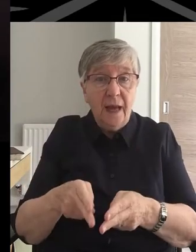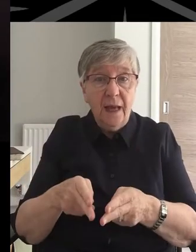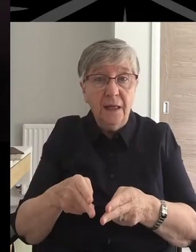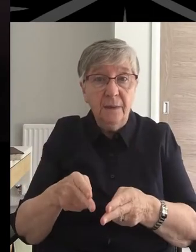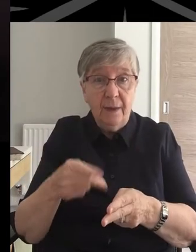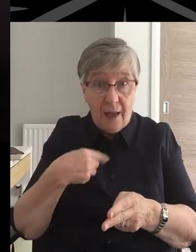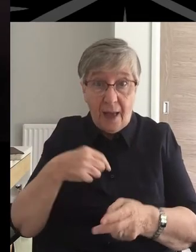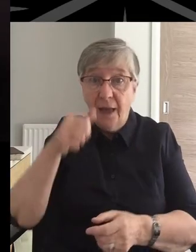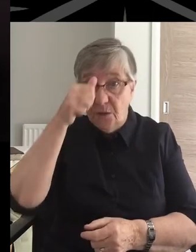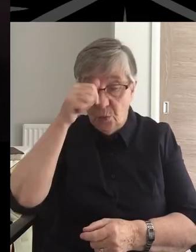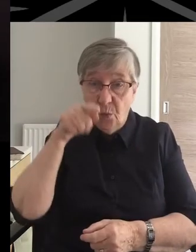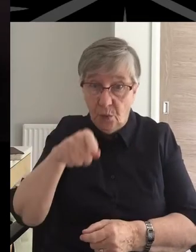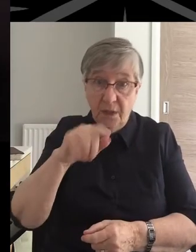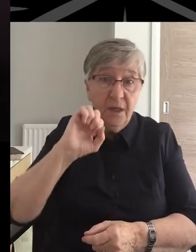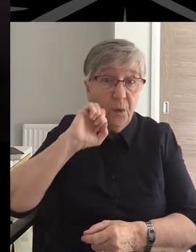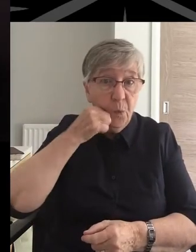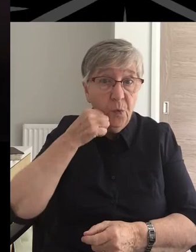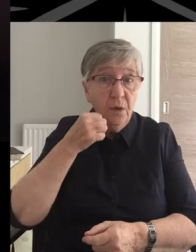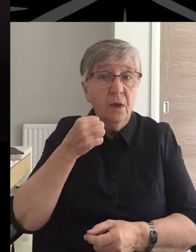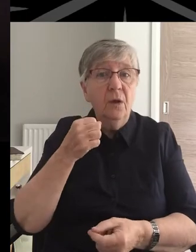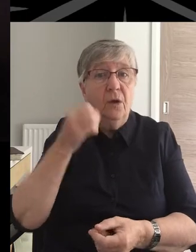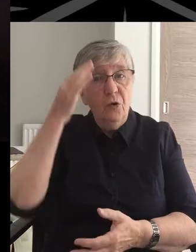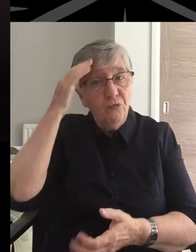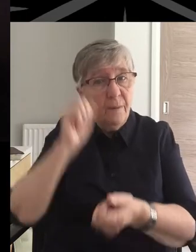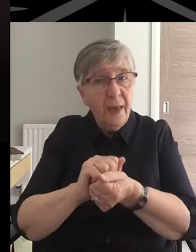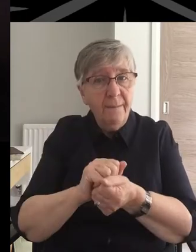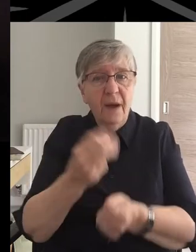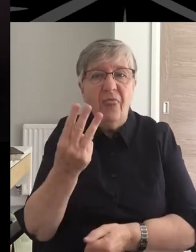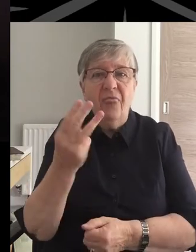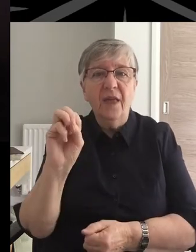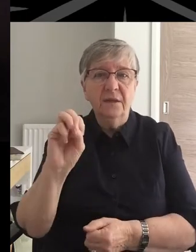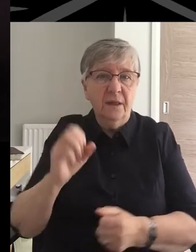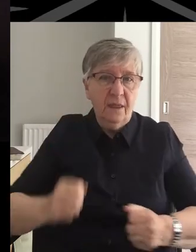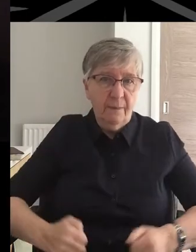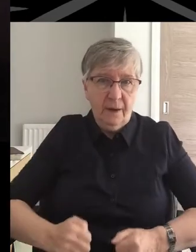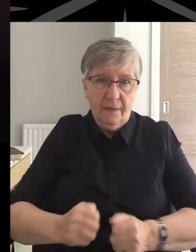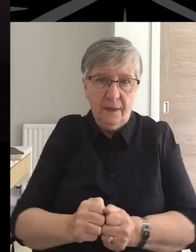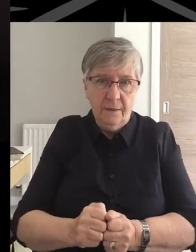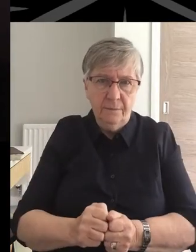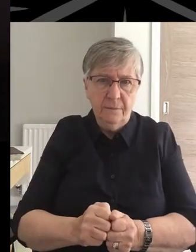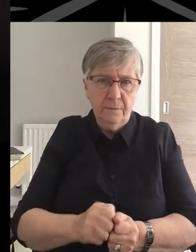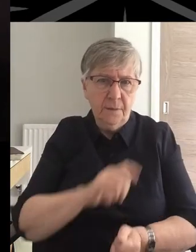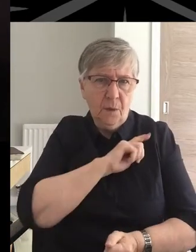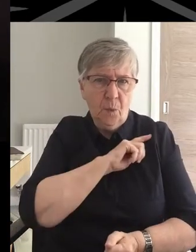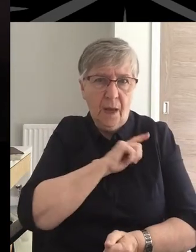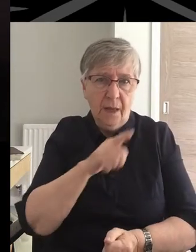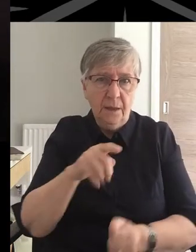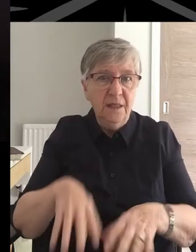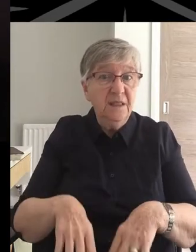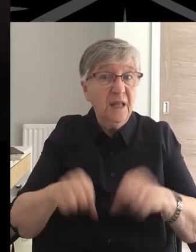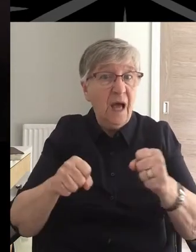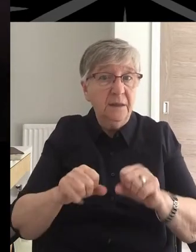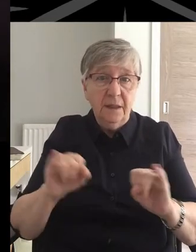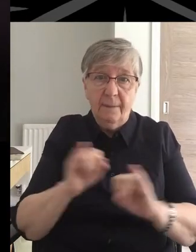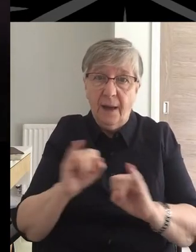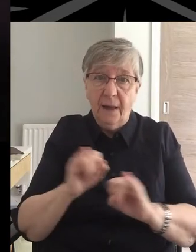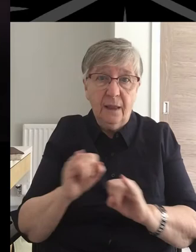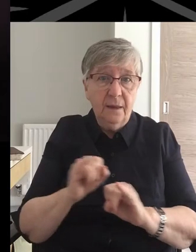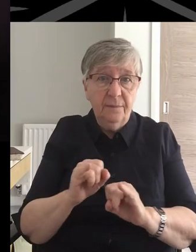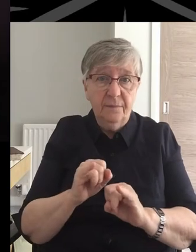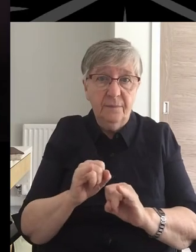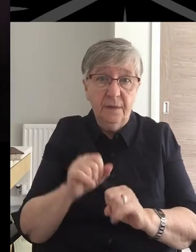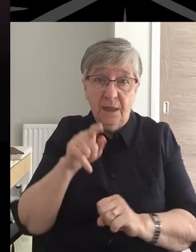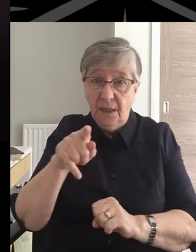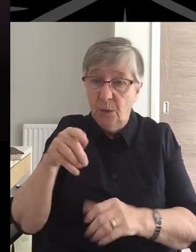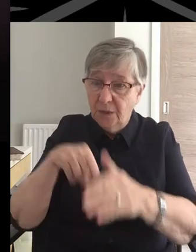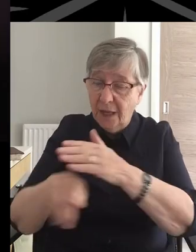he remembered his 30th birthday. It started badly. The day started, he